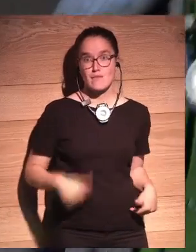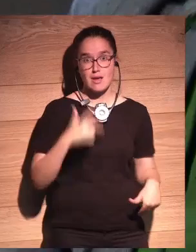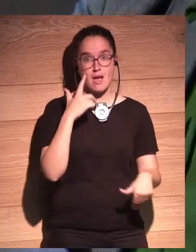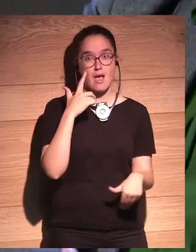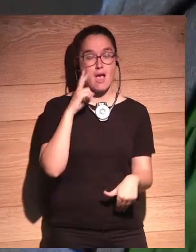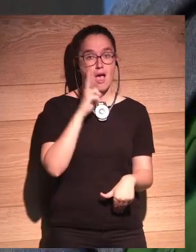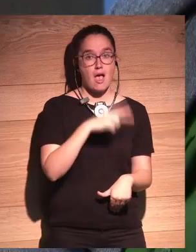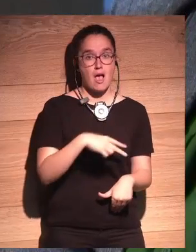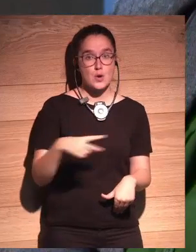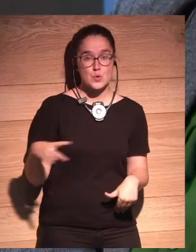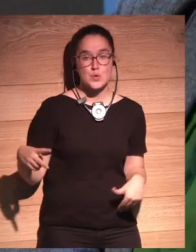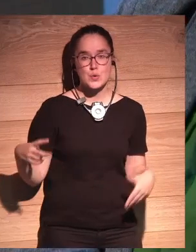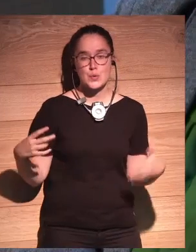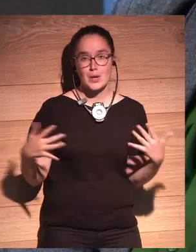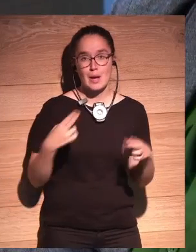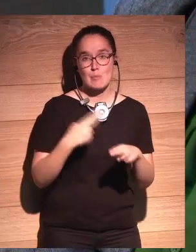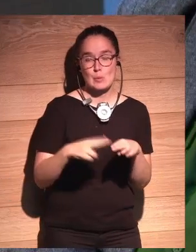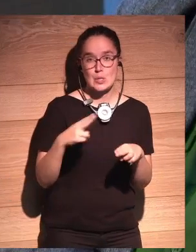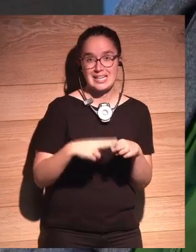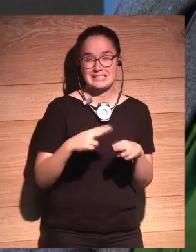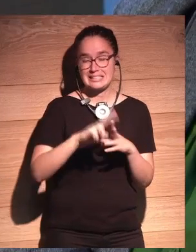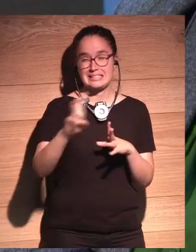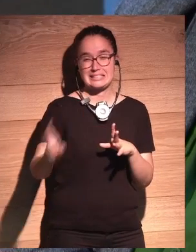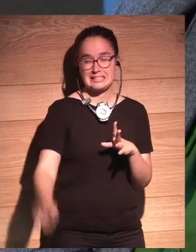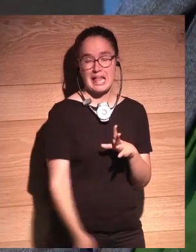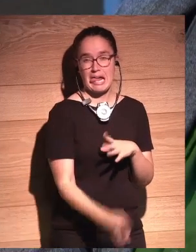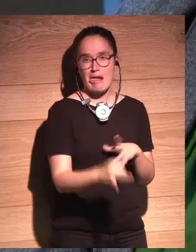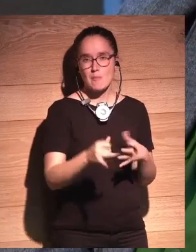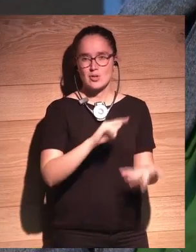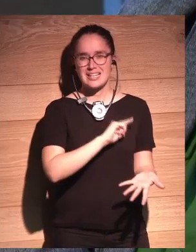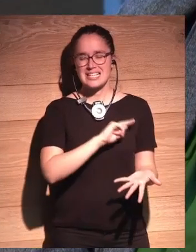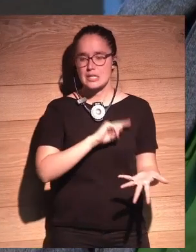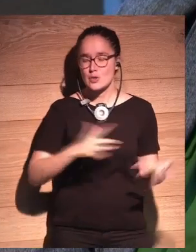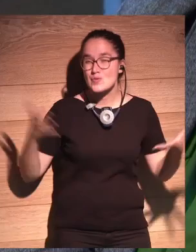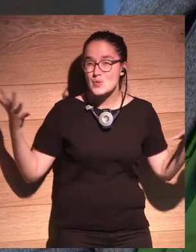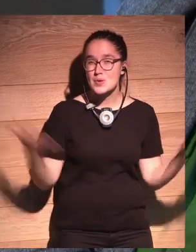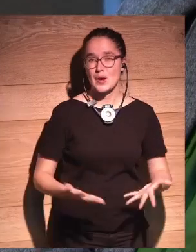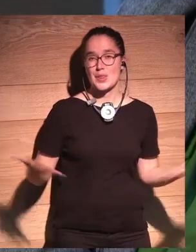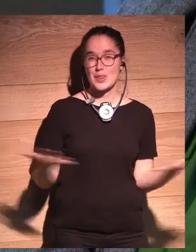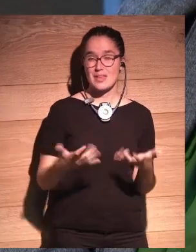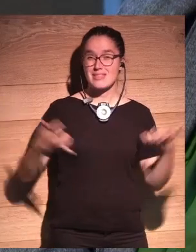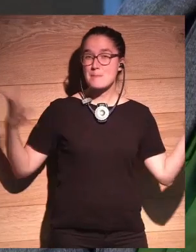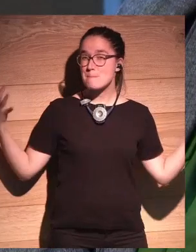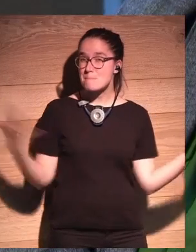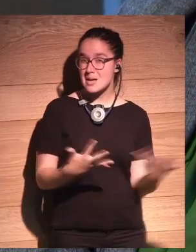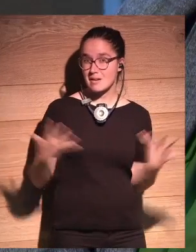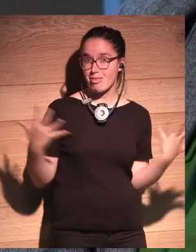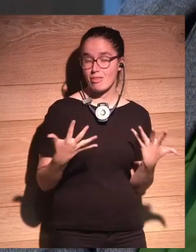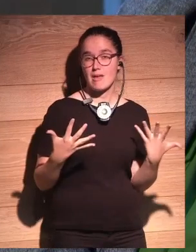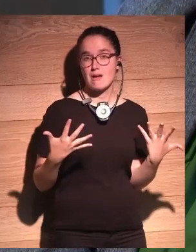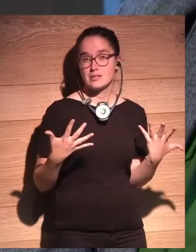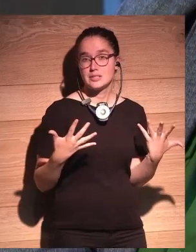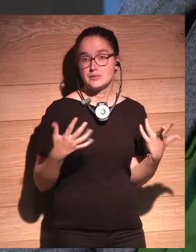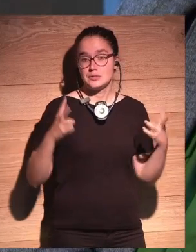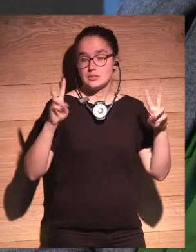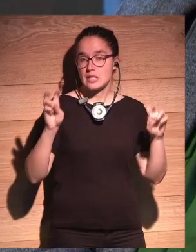sense of urgency when it came to climate change, when it came to plastic in the ocean, it was not really there among everyday